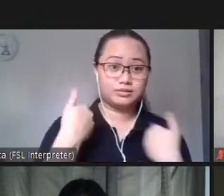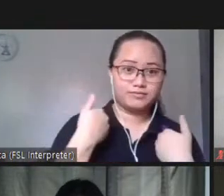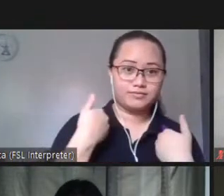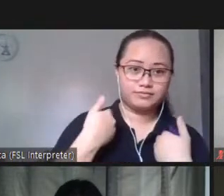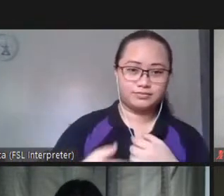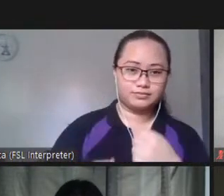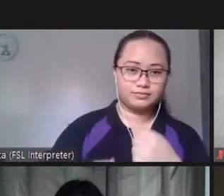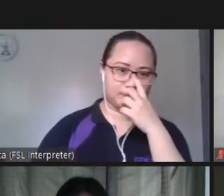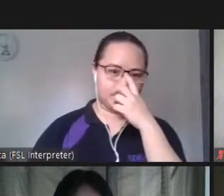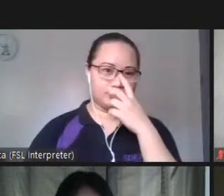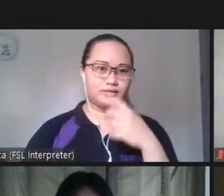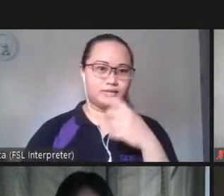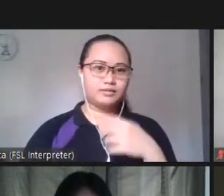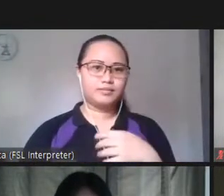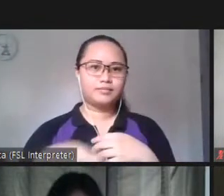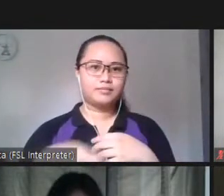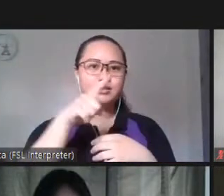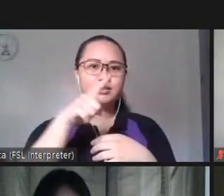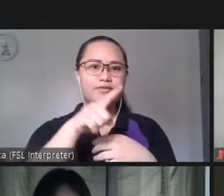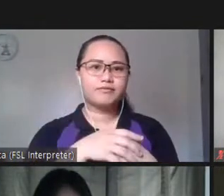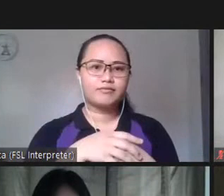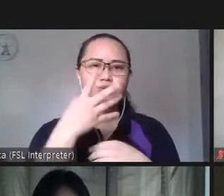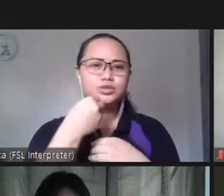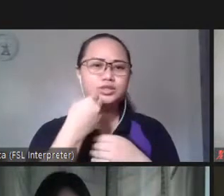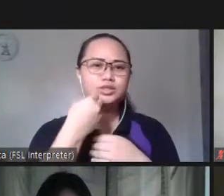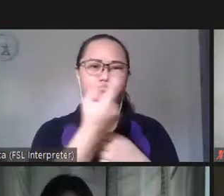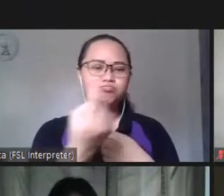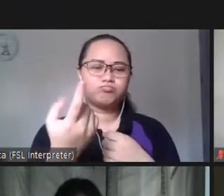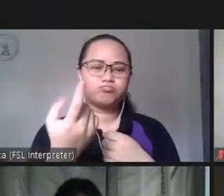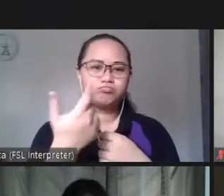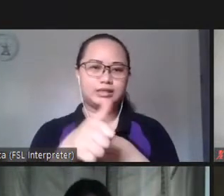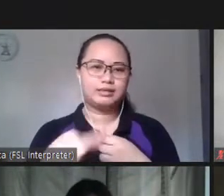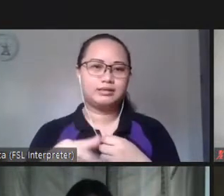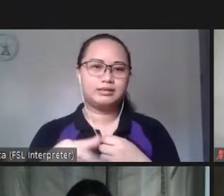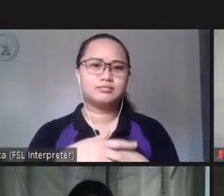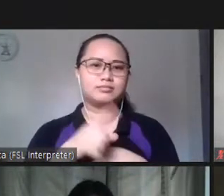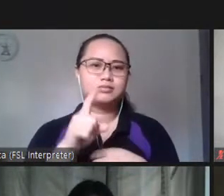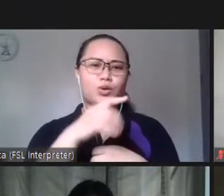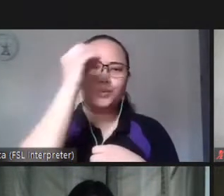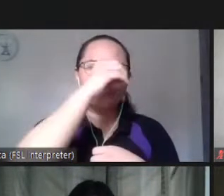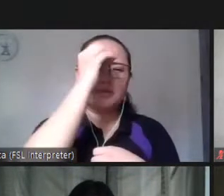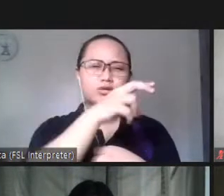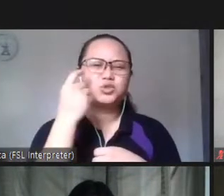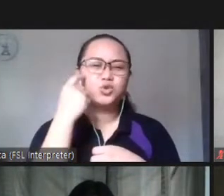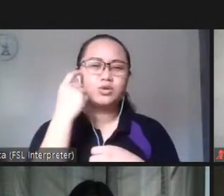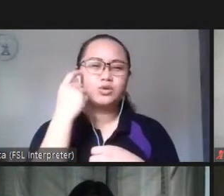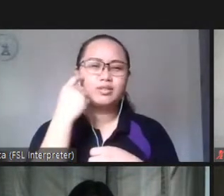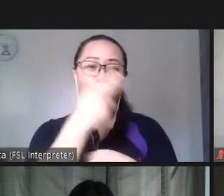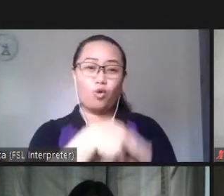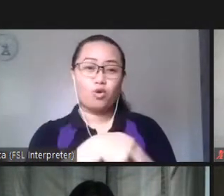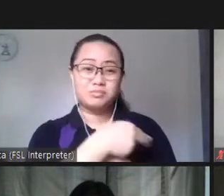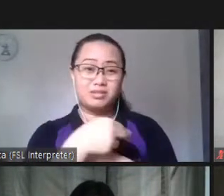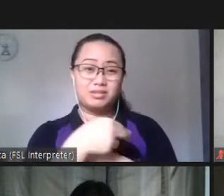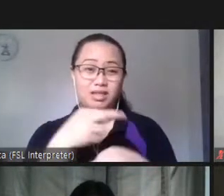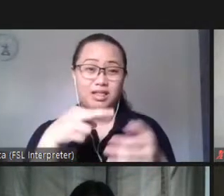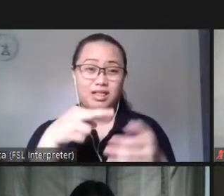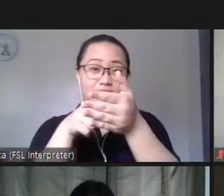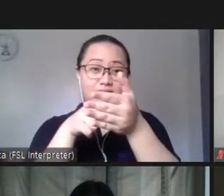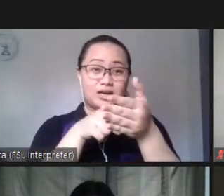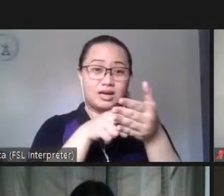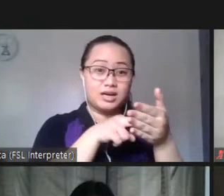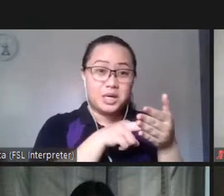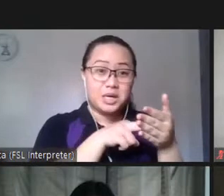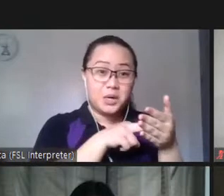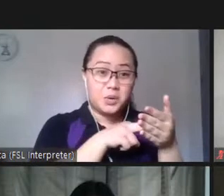Kahit sino na lang po sa panel. In your opinion, do you think hospital needs to require all their personnel to learn the basic FSL?